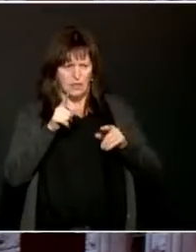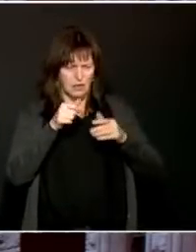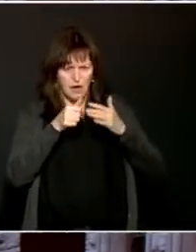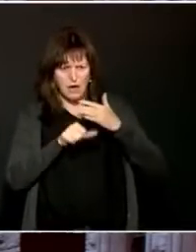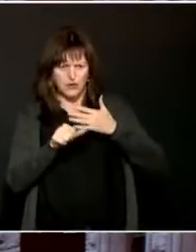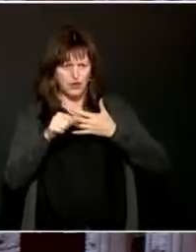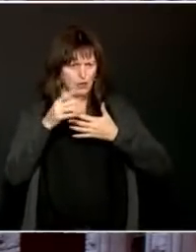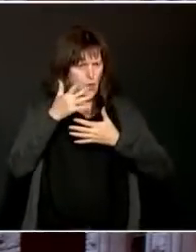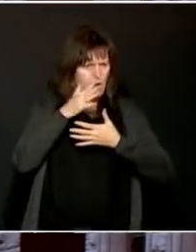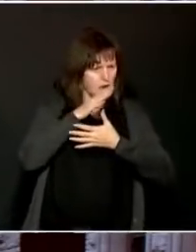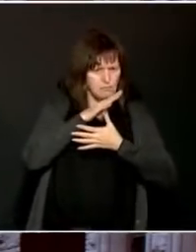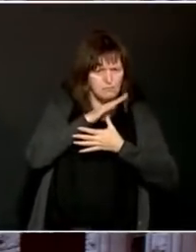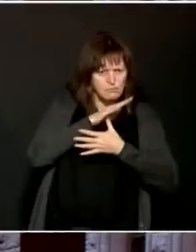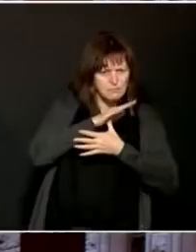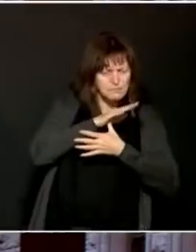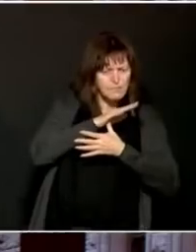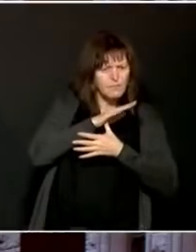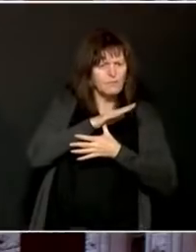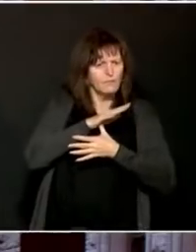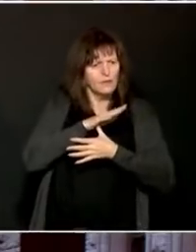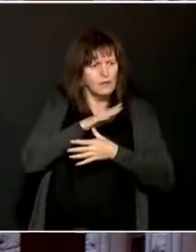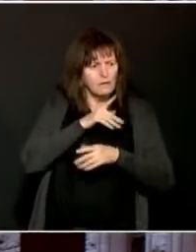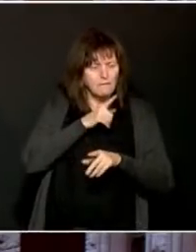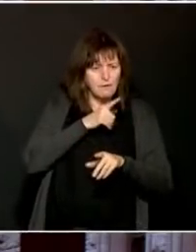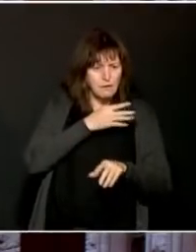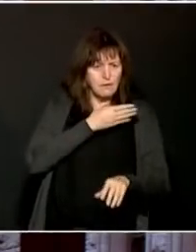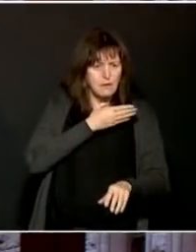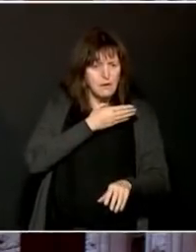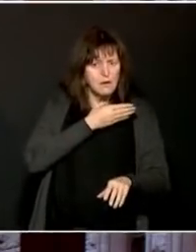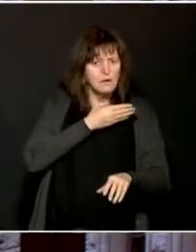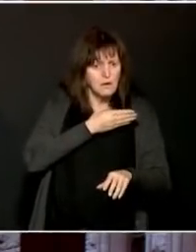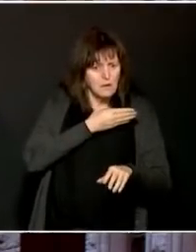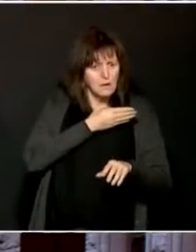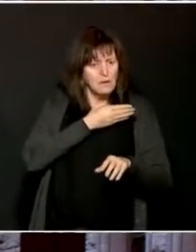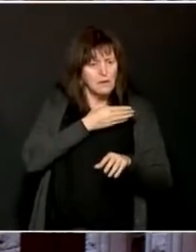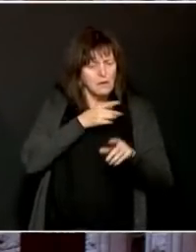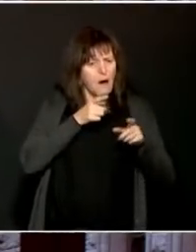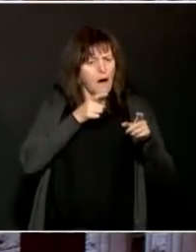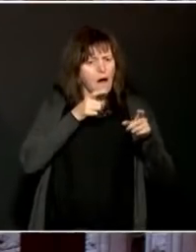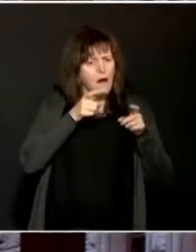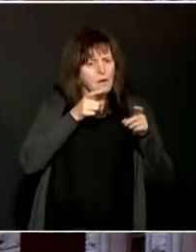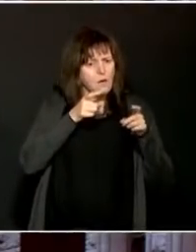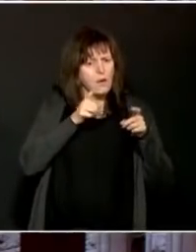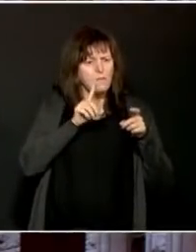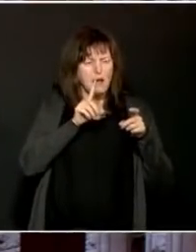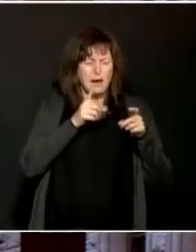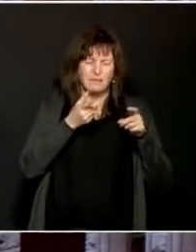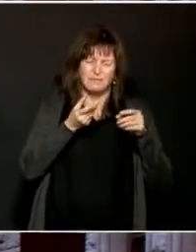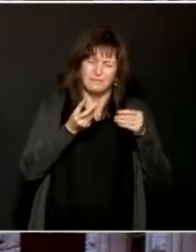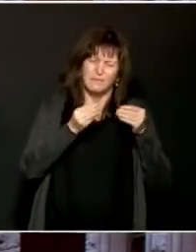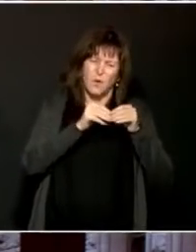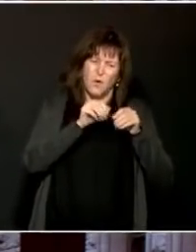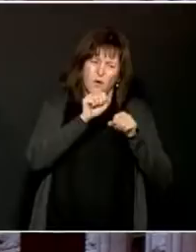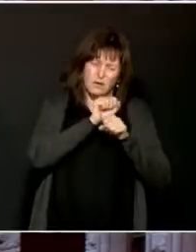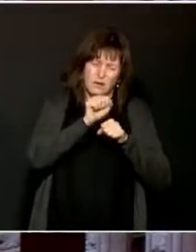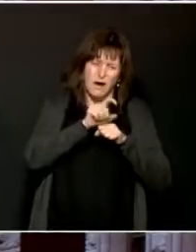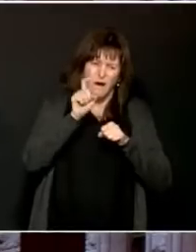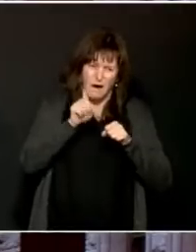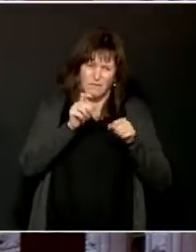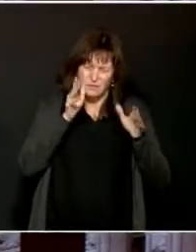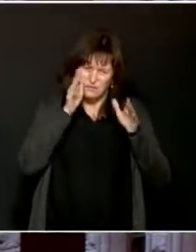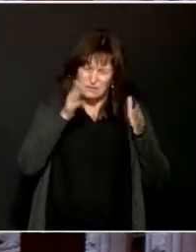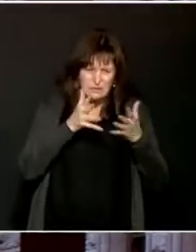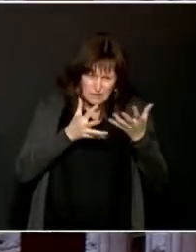progress of bringing things down under control, but a lot more work ahead. So we are assisting them in any way we can, especially Thunder Bay